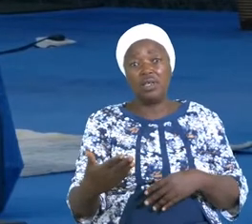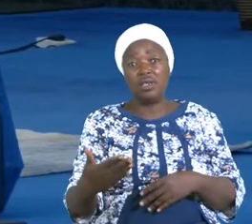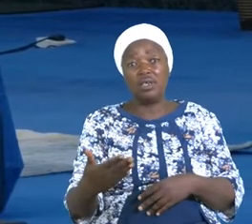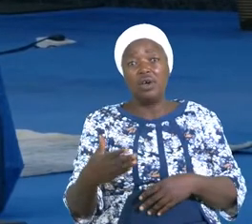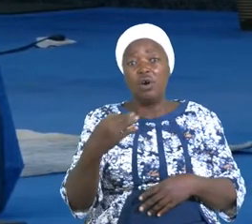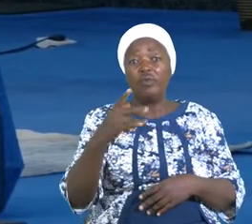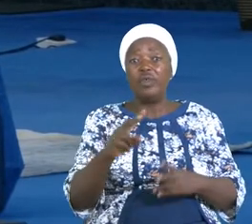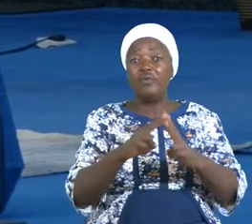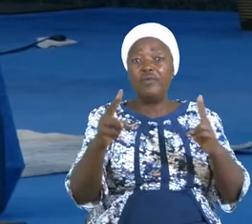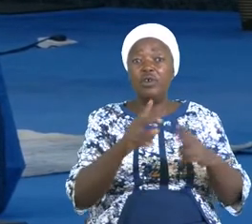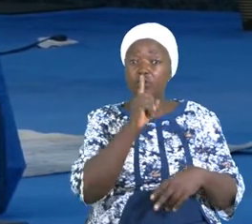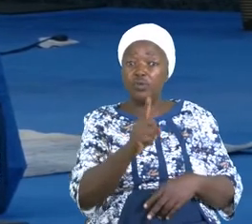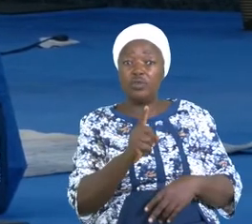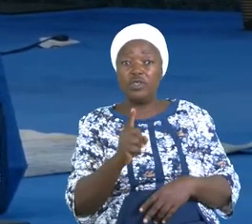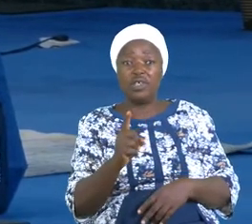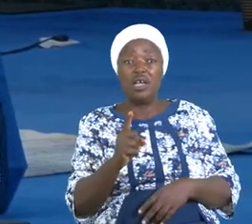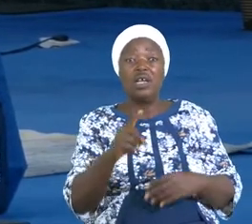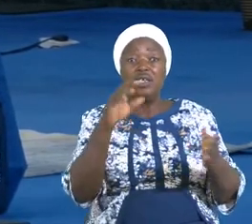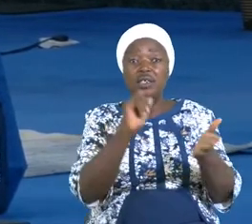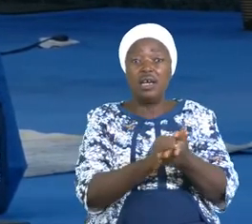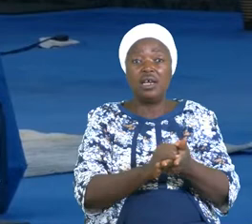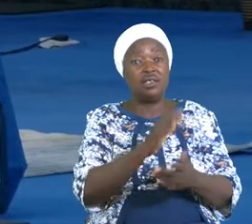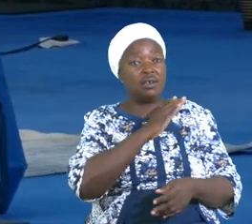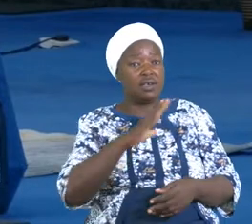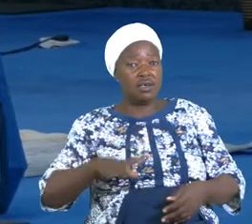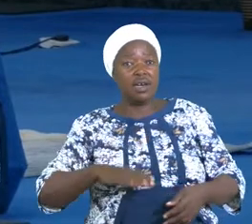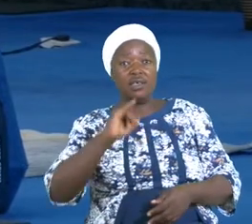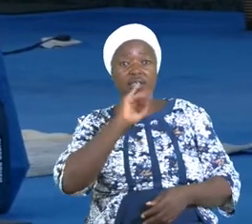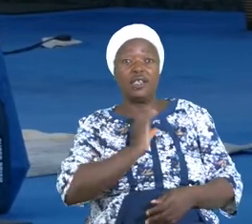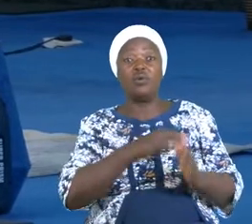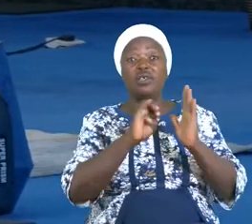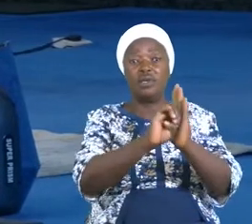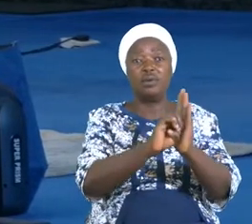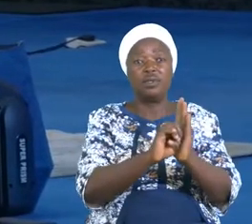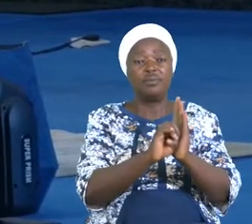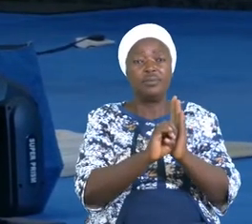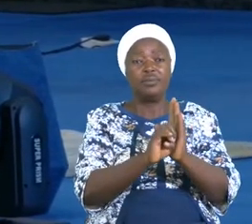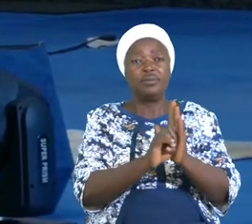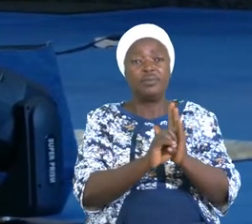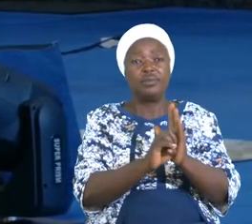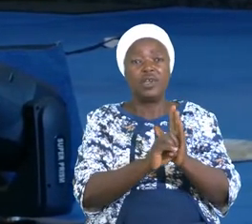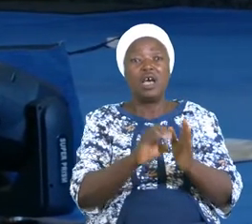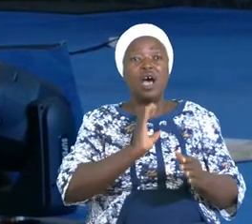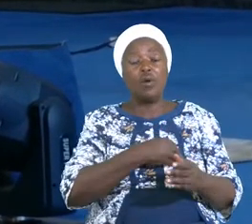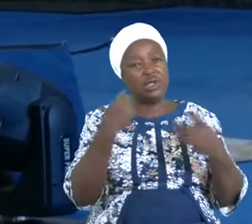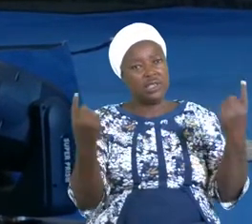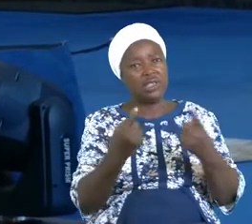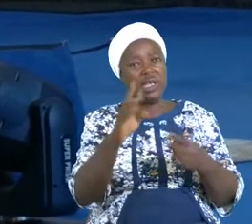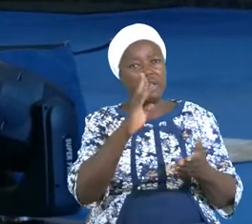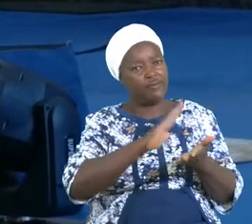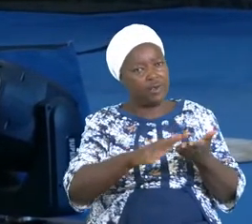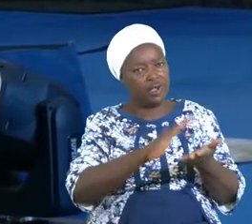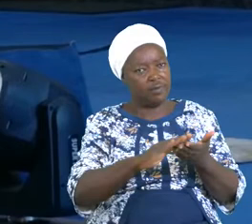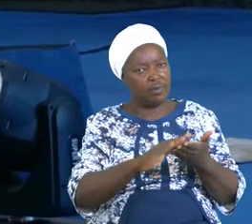very fact that Christ is our pattern, our sins are pardoned,